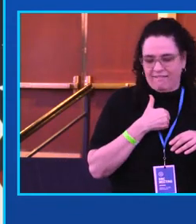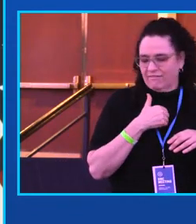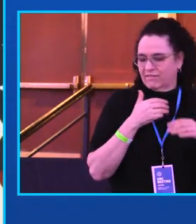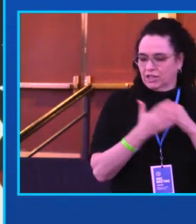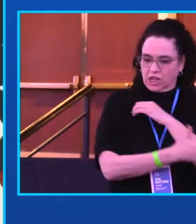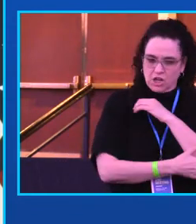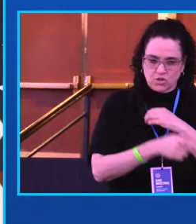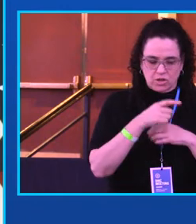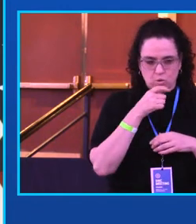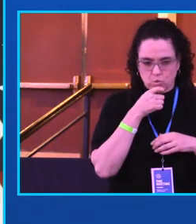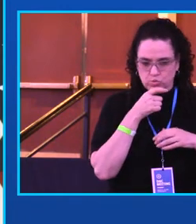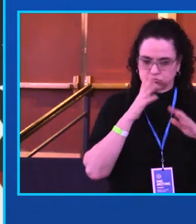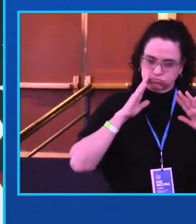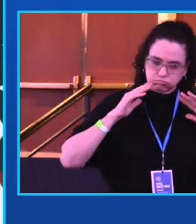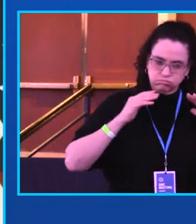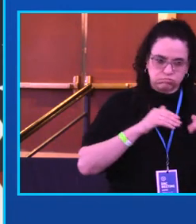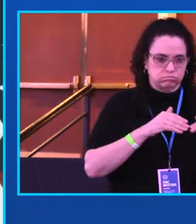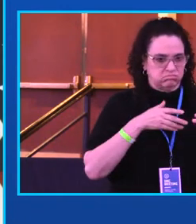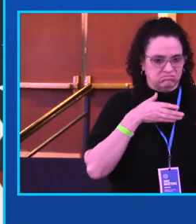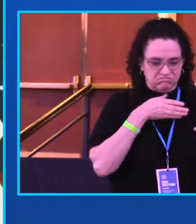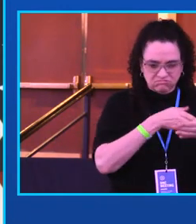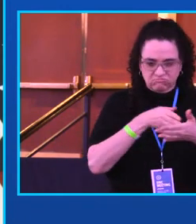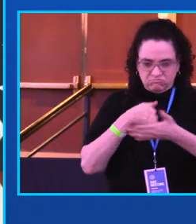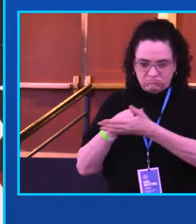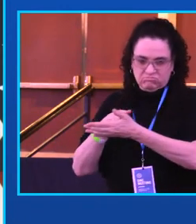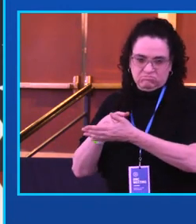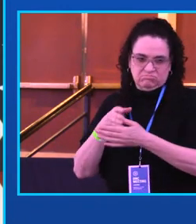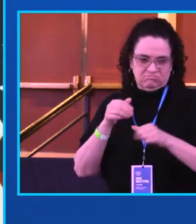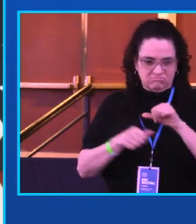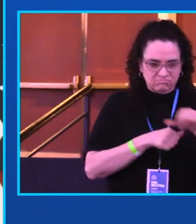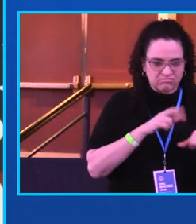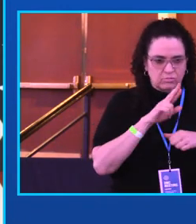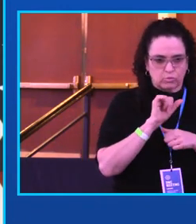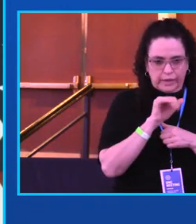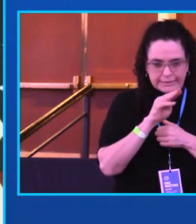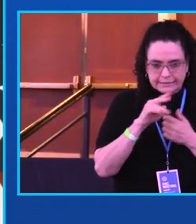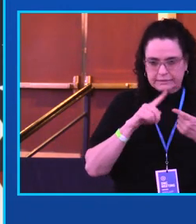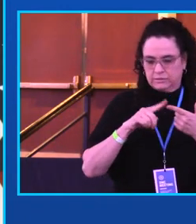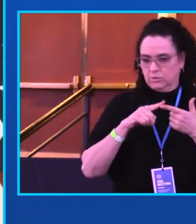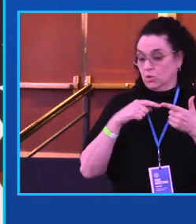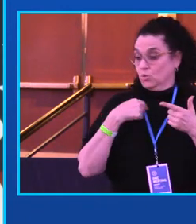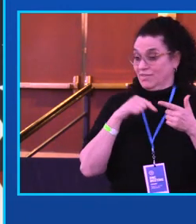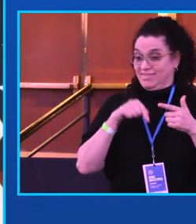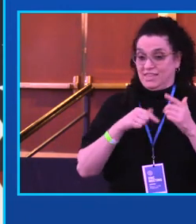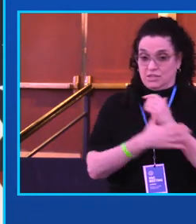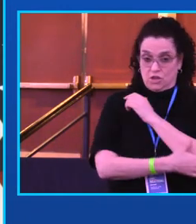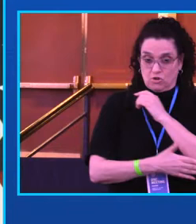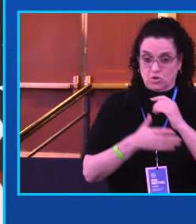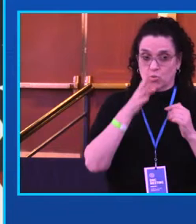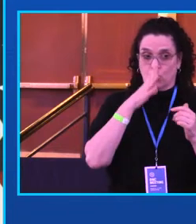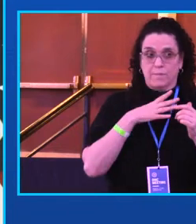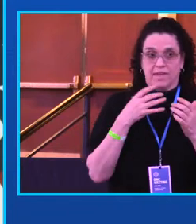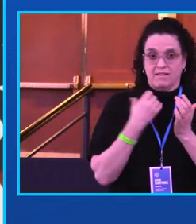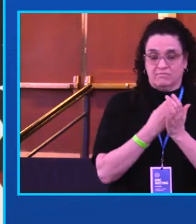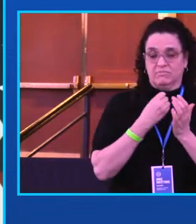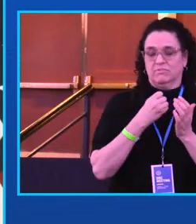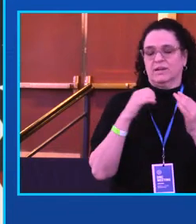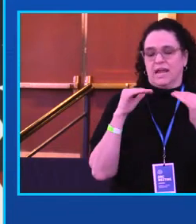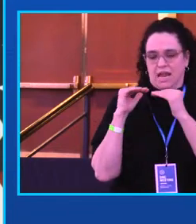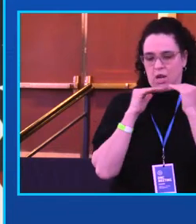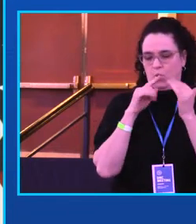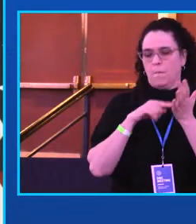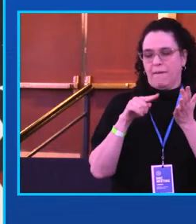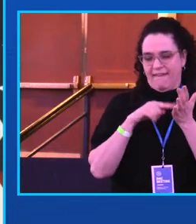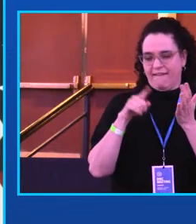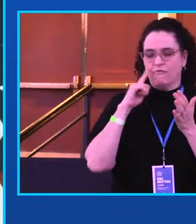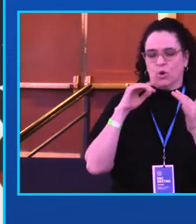a country where women can get equal pay for equal work, a country where children can have three